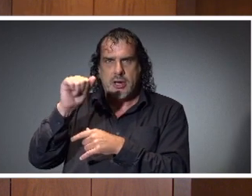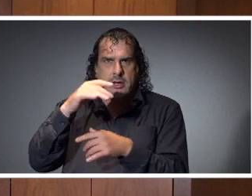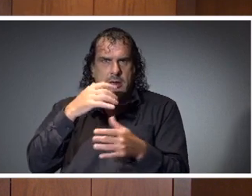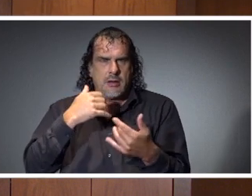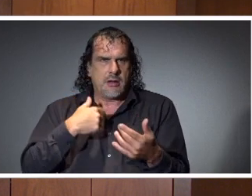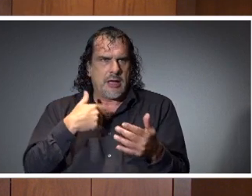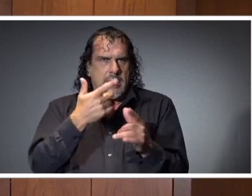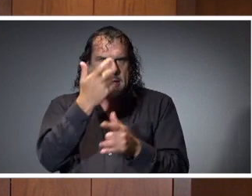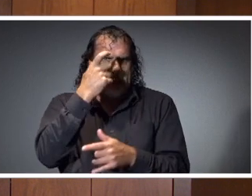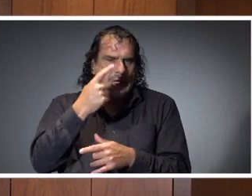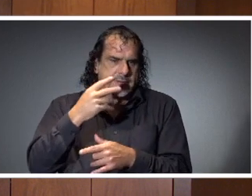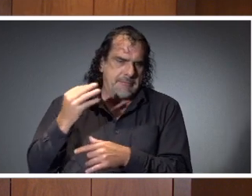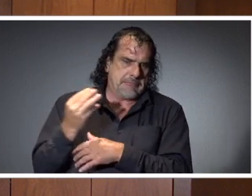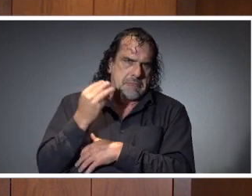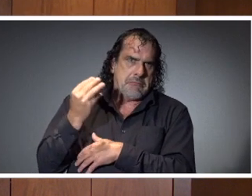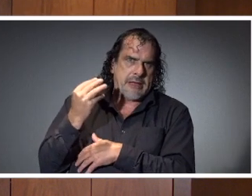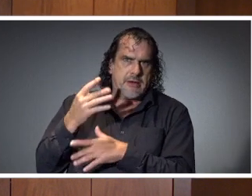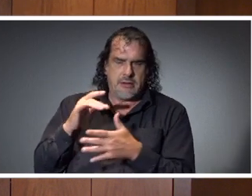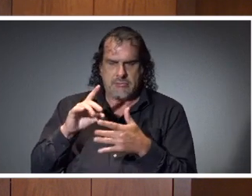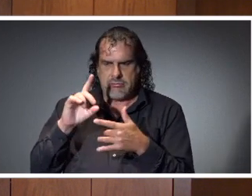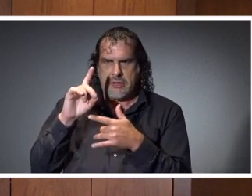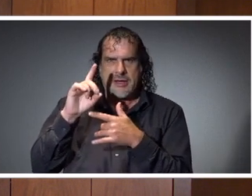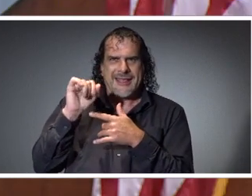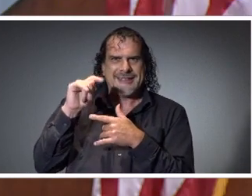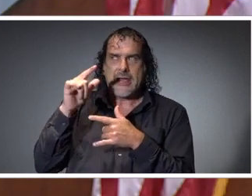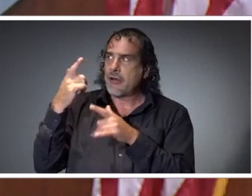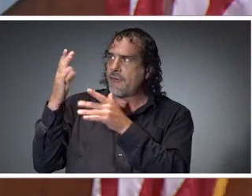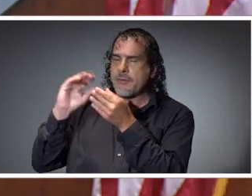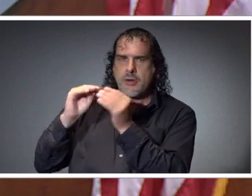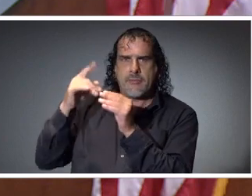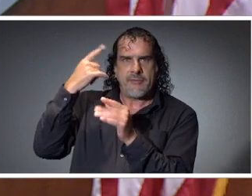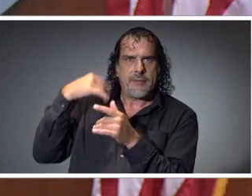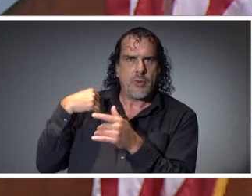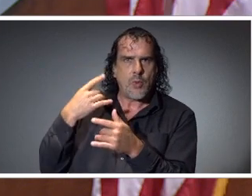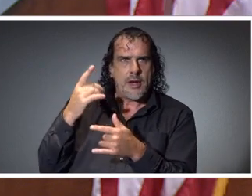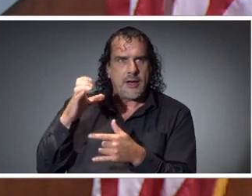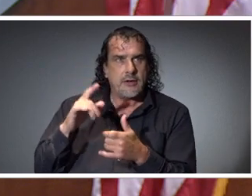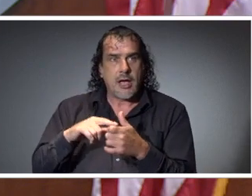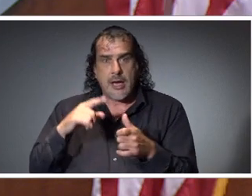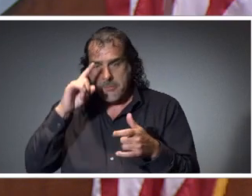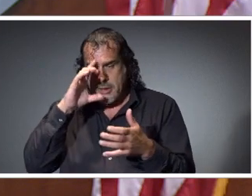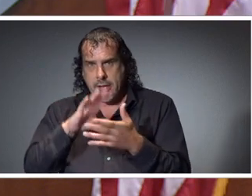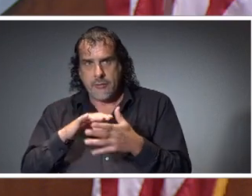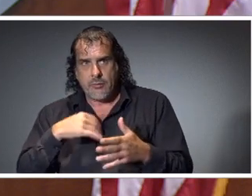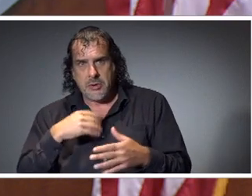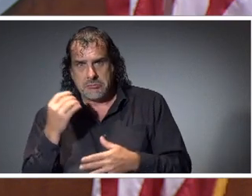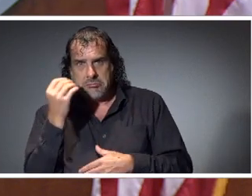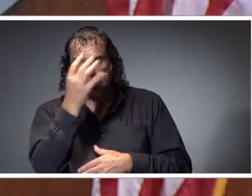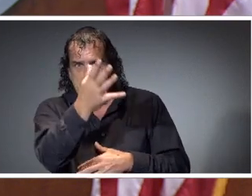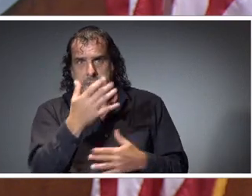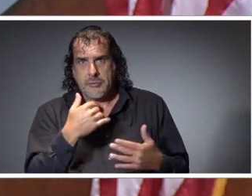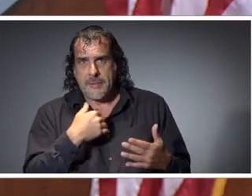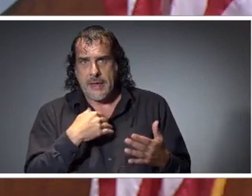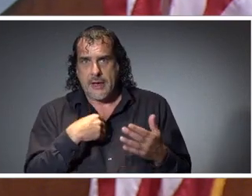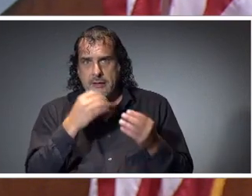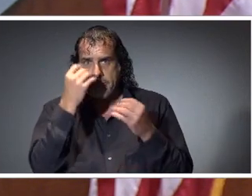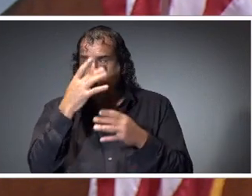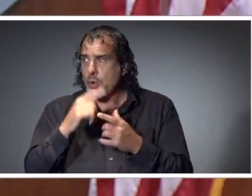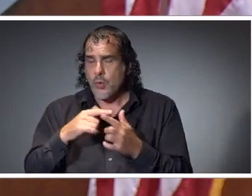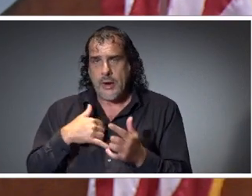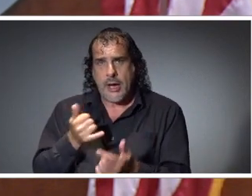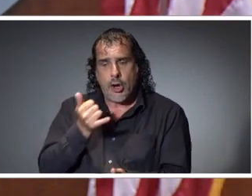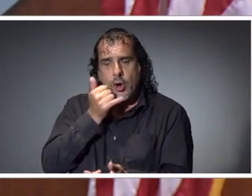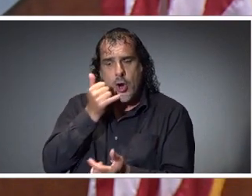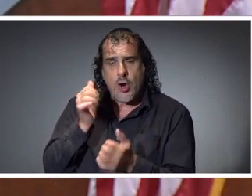couple of days ago about the data from the White House. I believe we got her that information. We did do a call with the White House